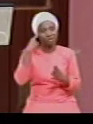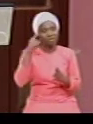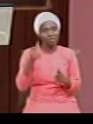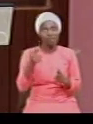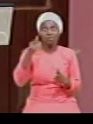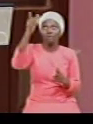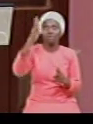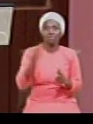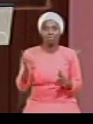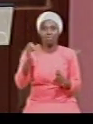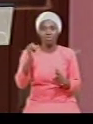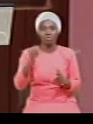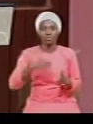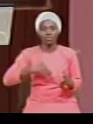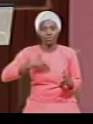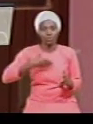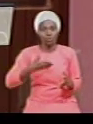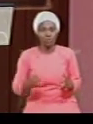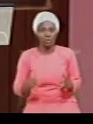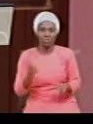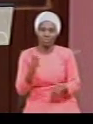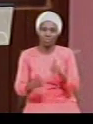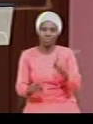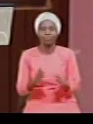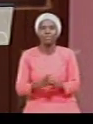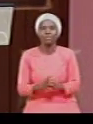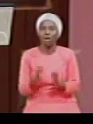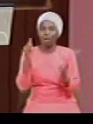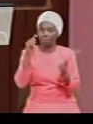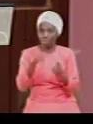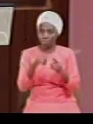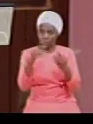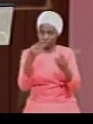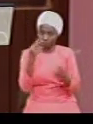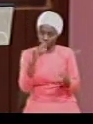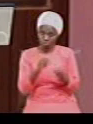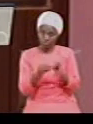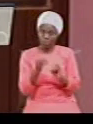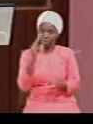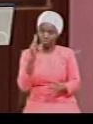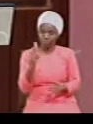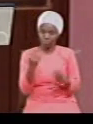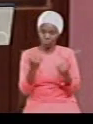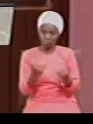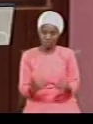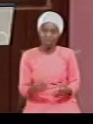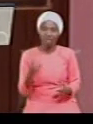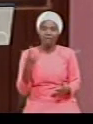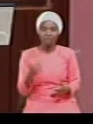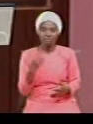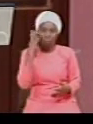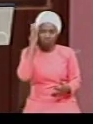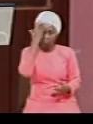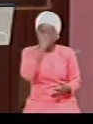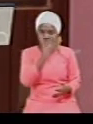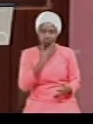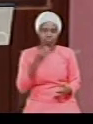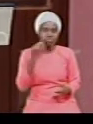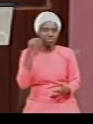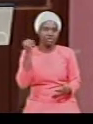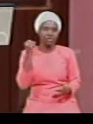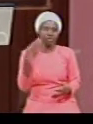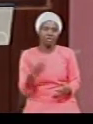God's willing people. Point number two now, the beauties of